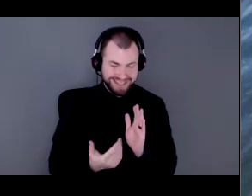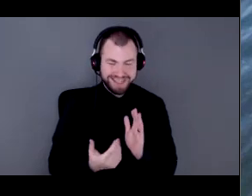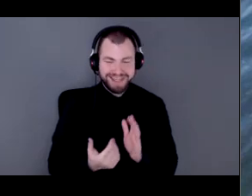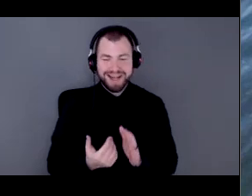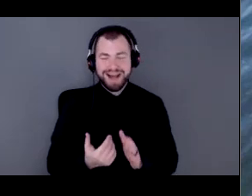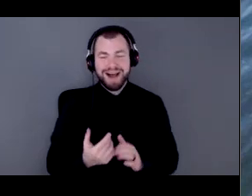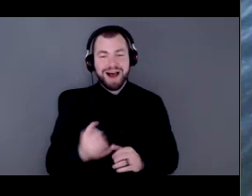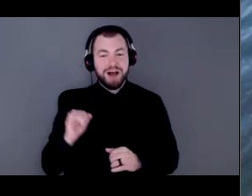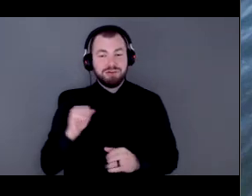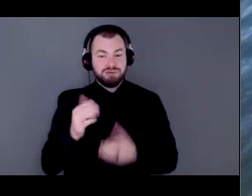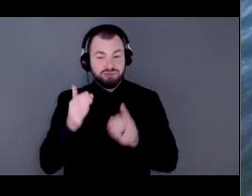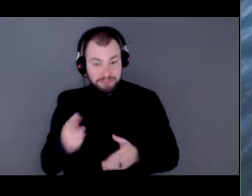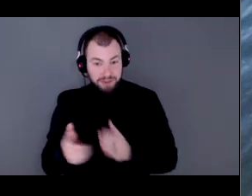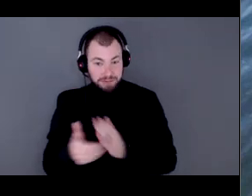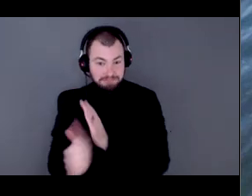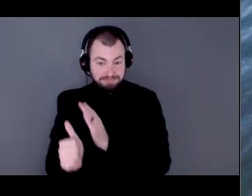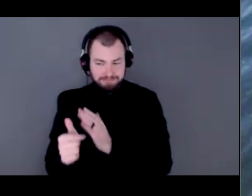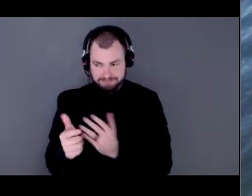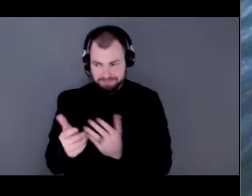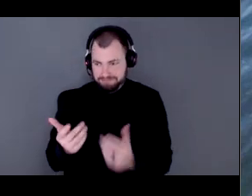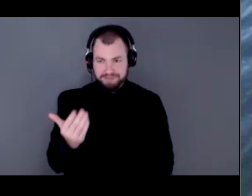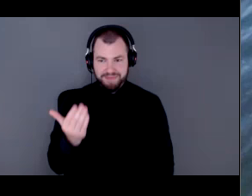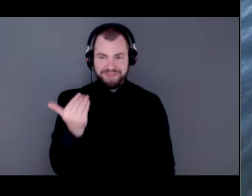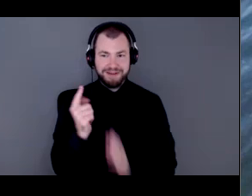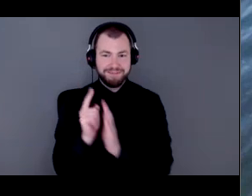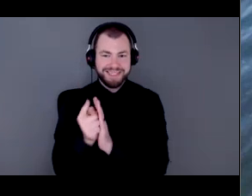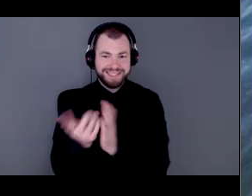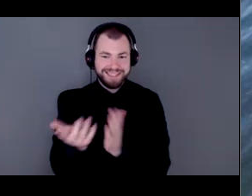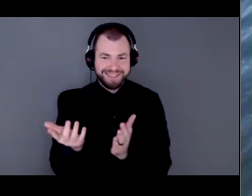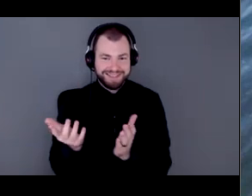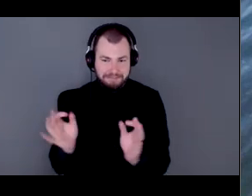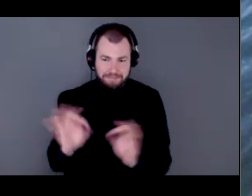Shrimper, about, I don't know, Matt, what, 15 minutes, if that? Good ones can